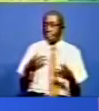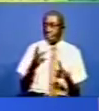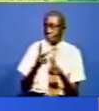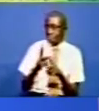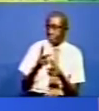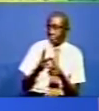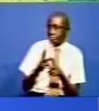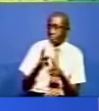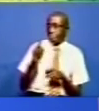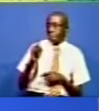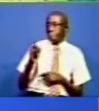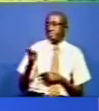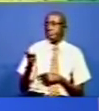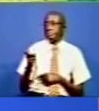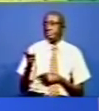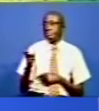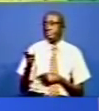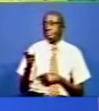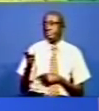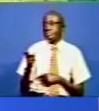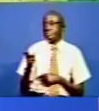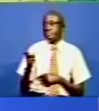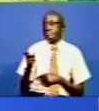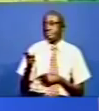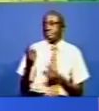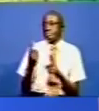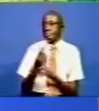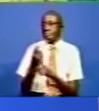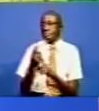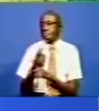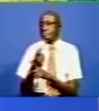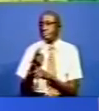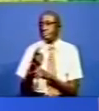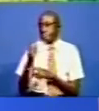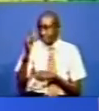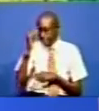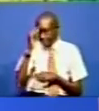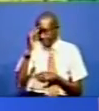in the executive, in various other arms of government,